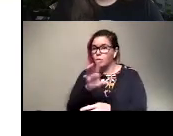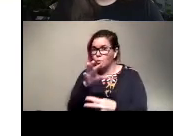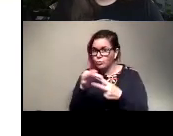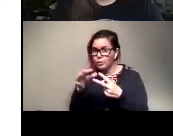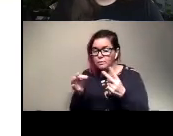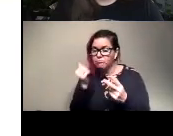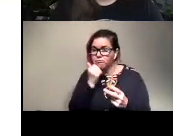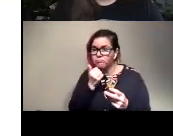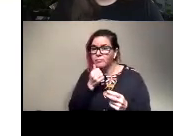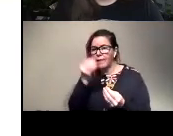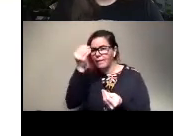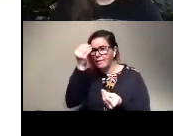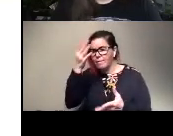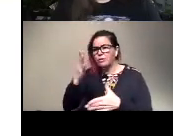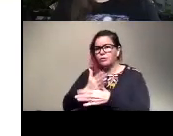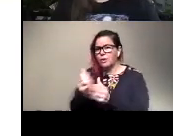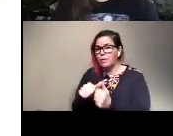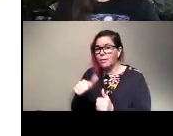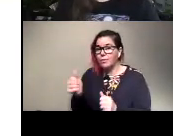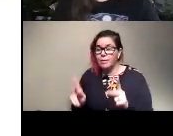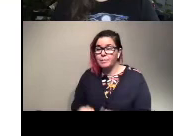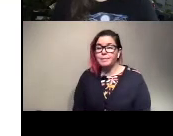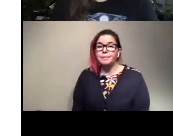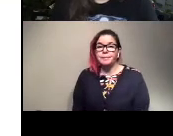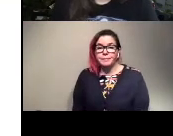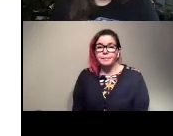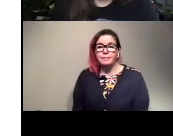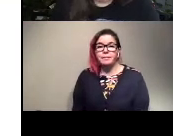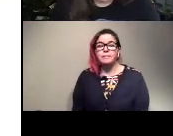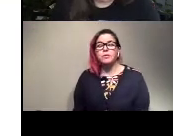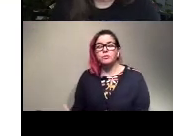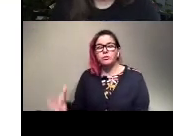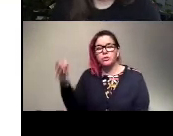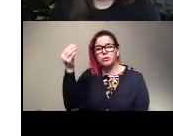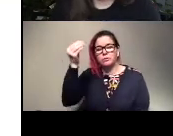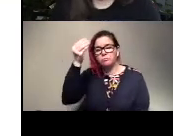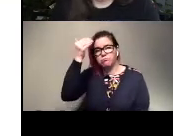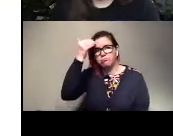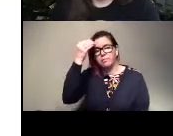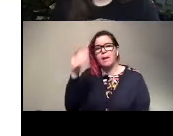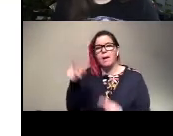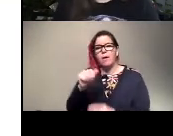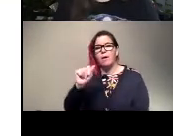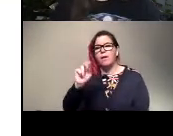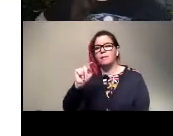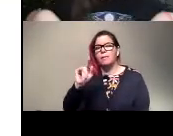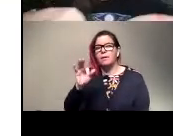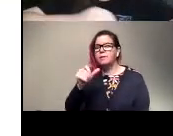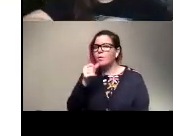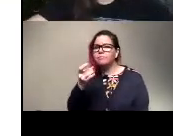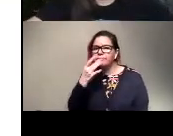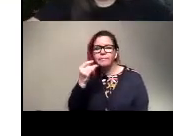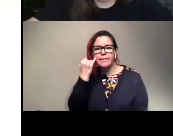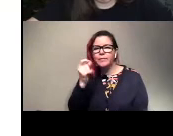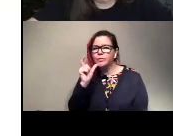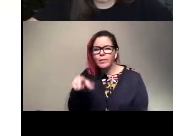the information that you share with other people. So, you know, be mindful about antibiotics. Don't take them if you don't need them, and think